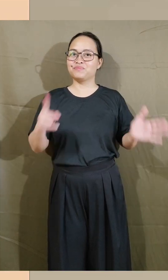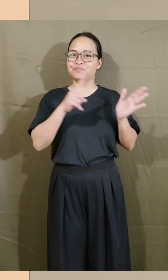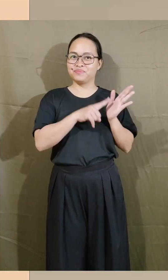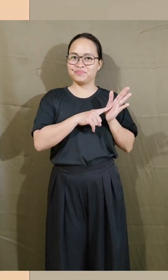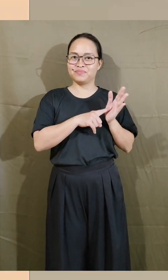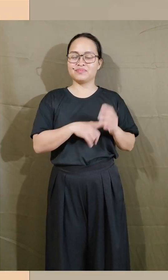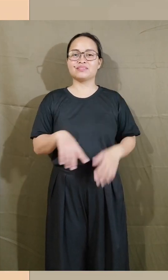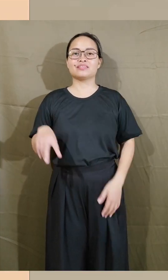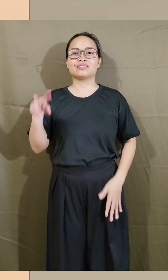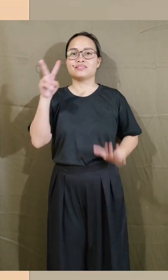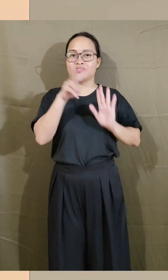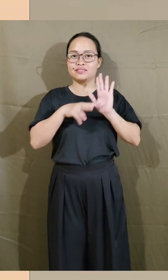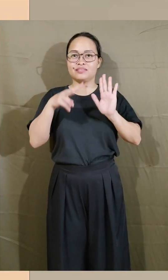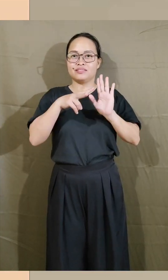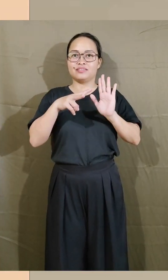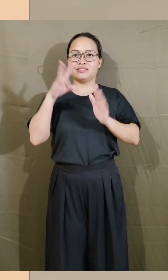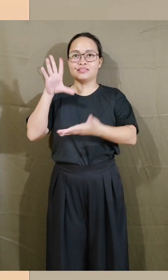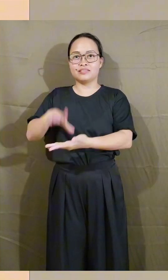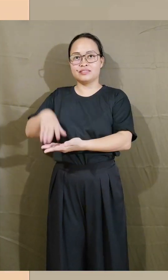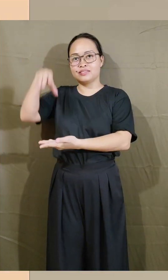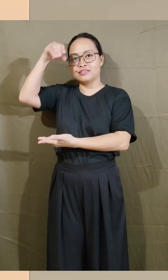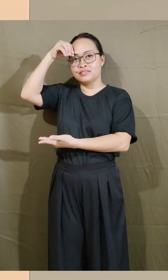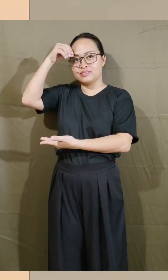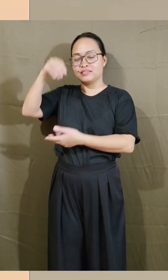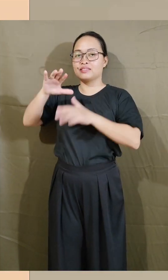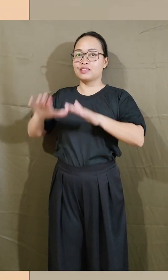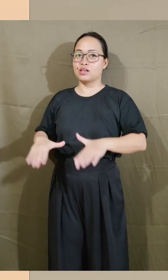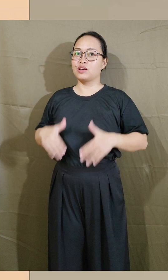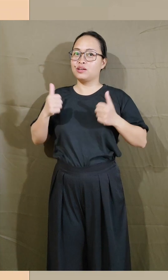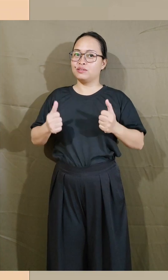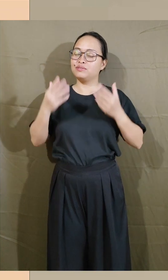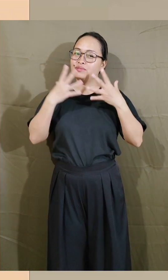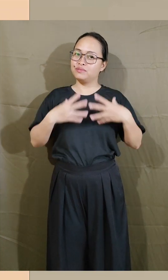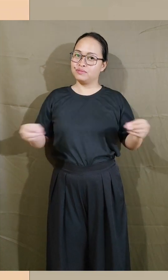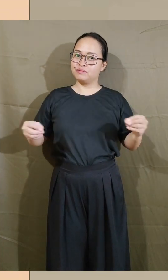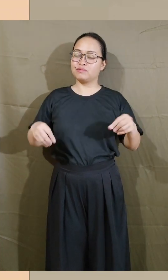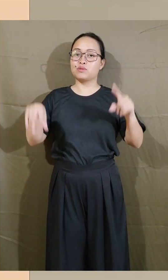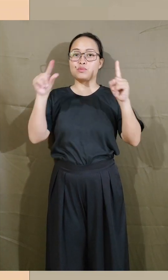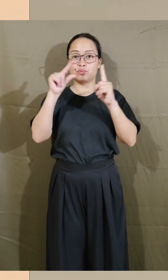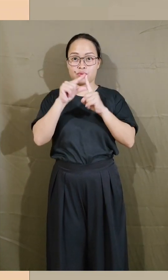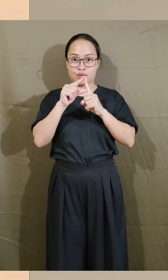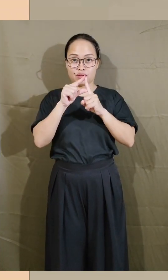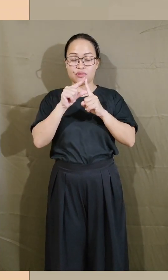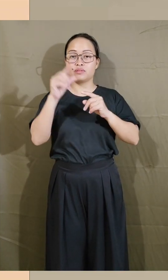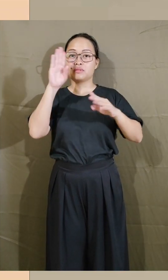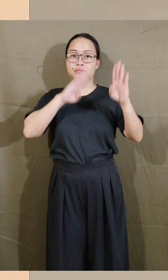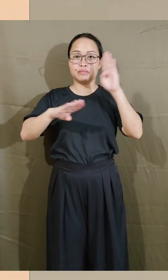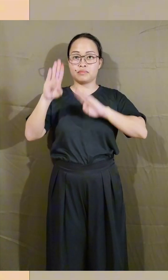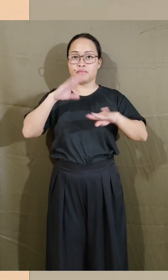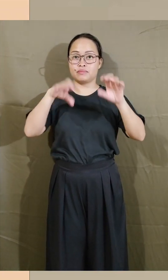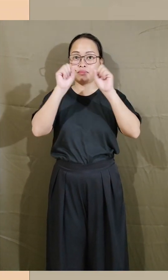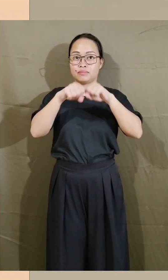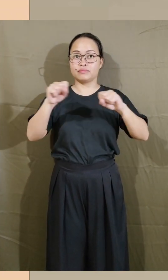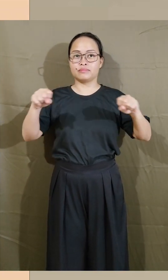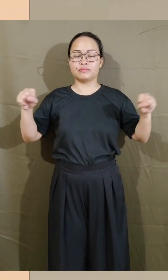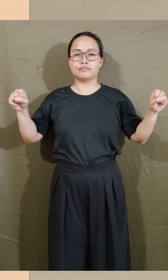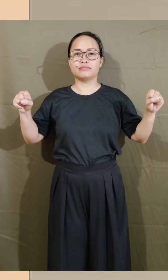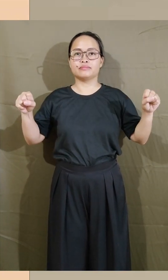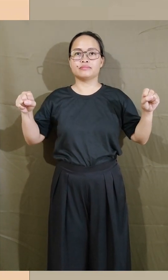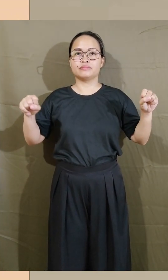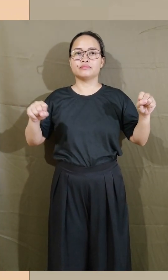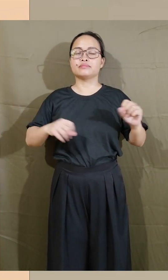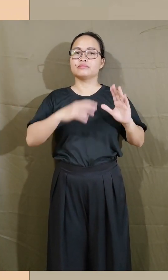In this video, we will learn how to solve word problems that involve subtracting